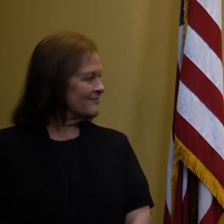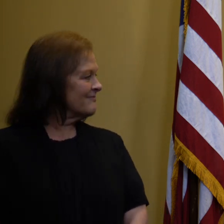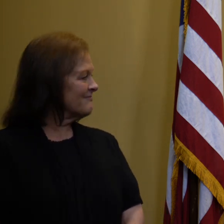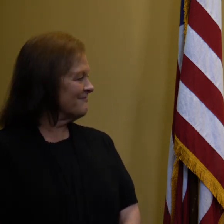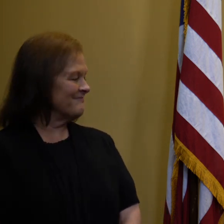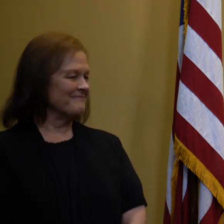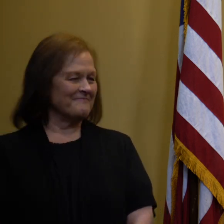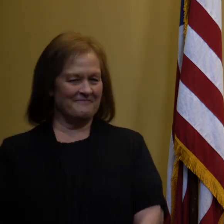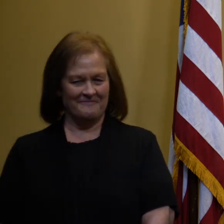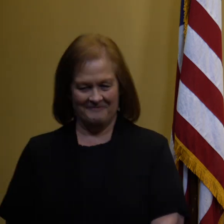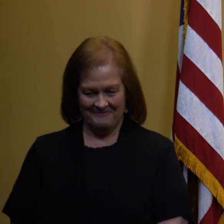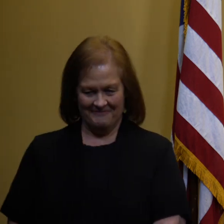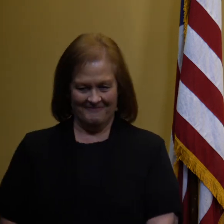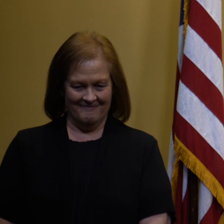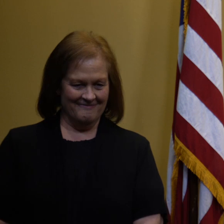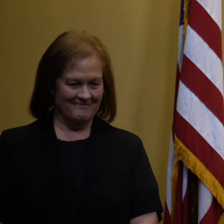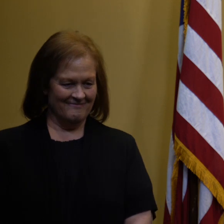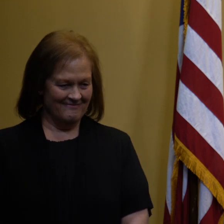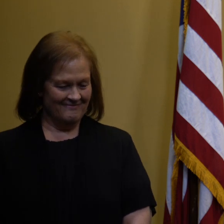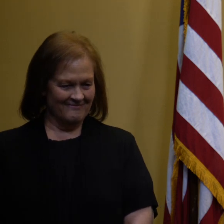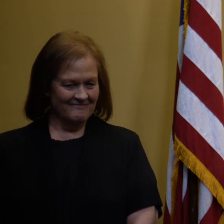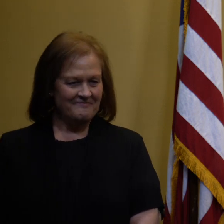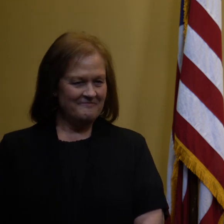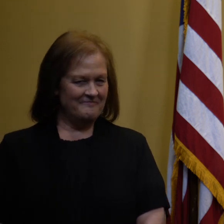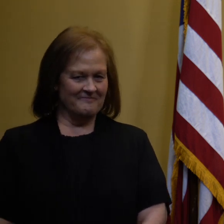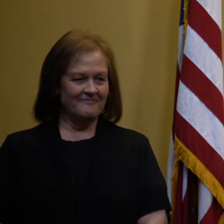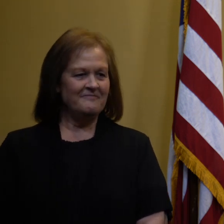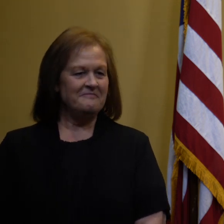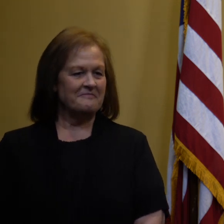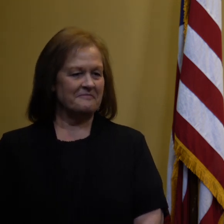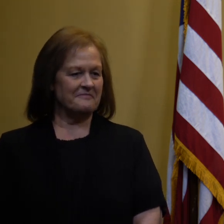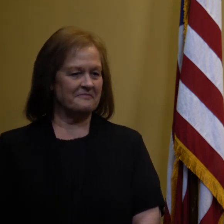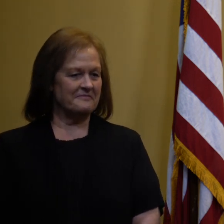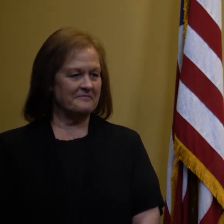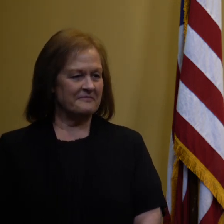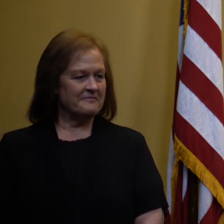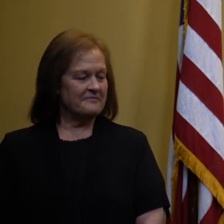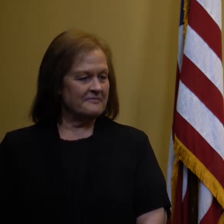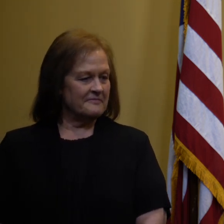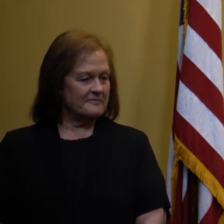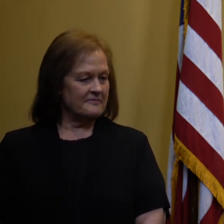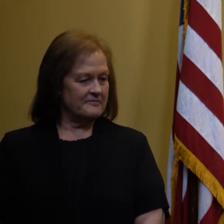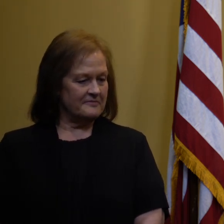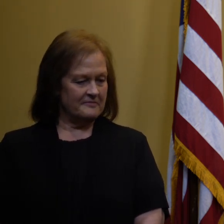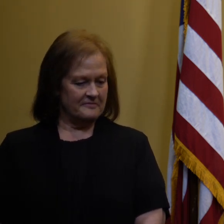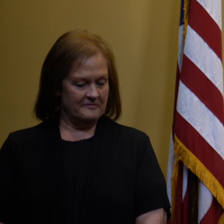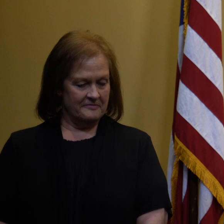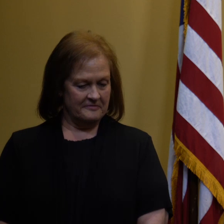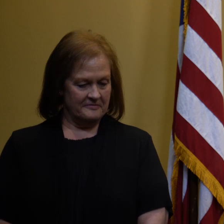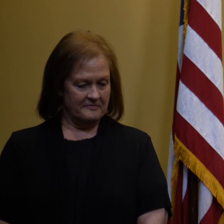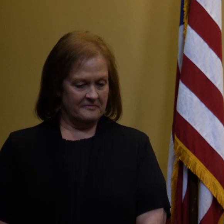way. It's my podium, y'all taking it over. That's okay, just get situated